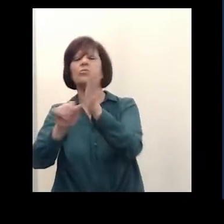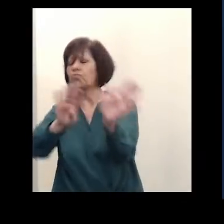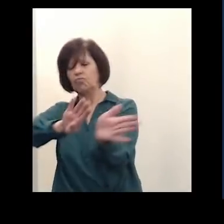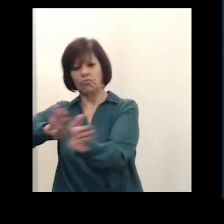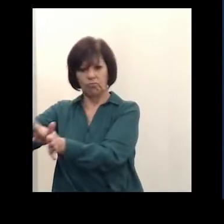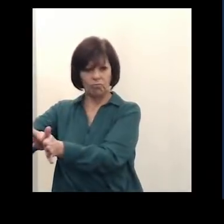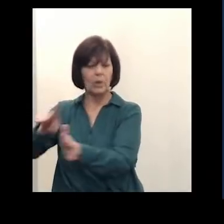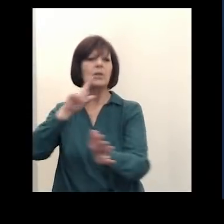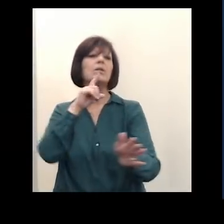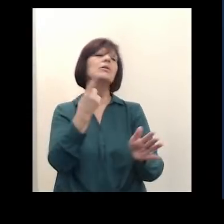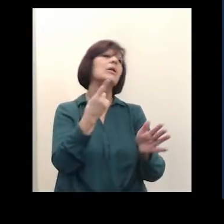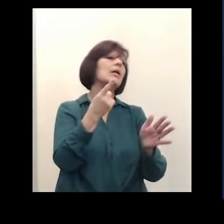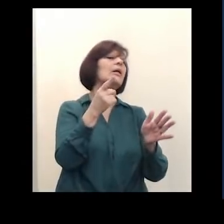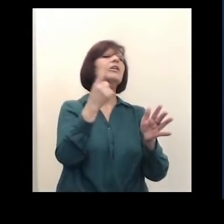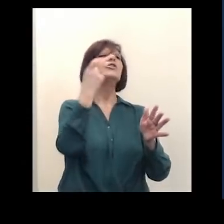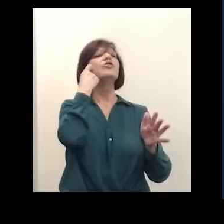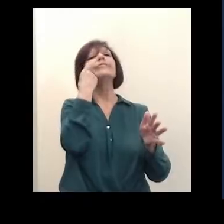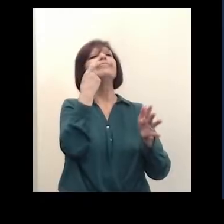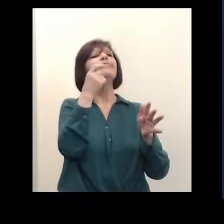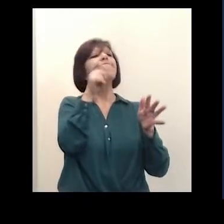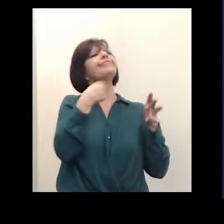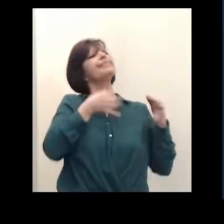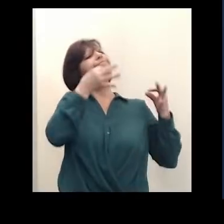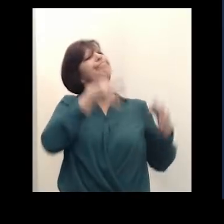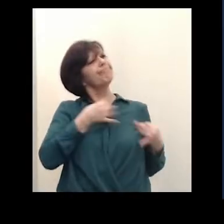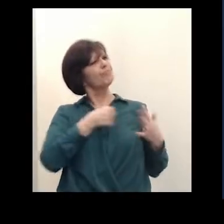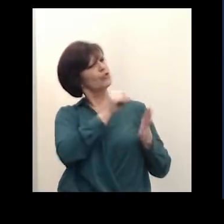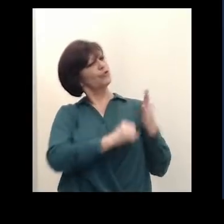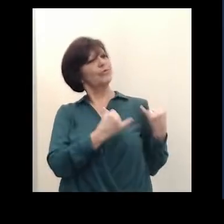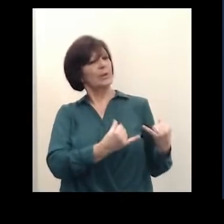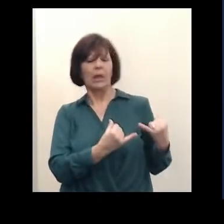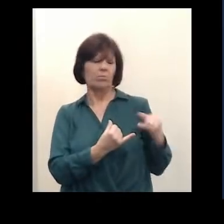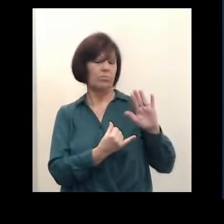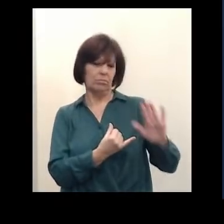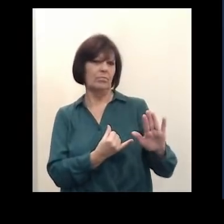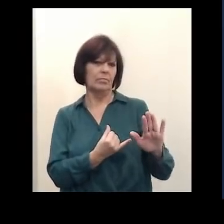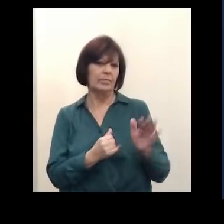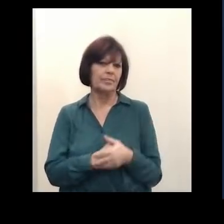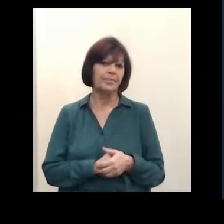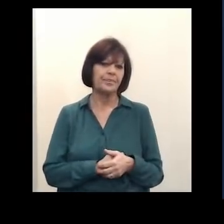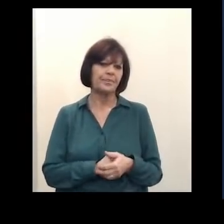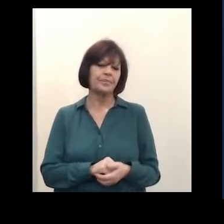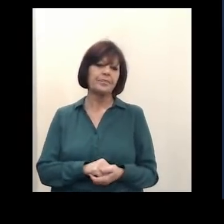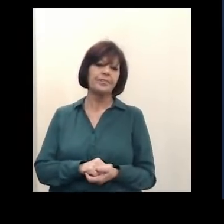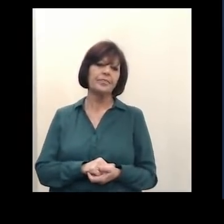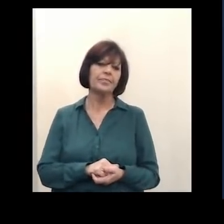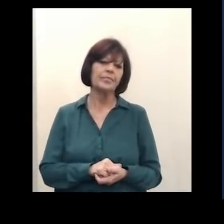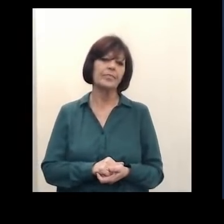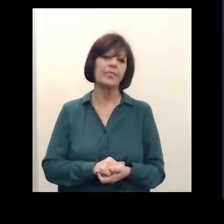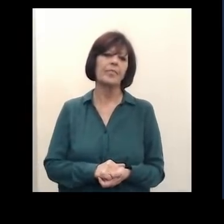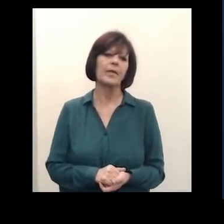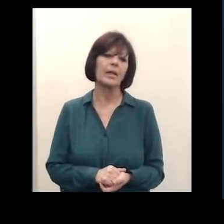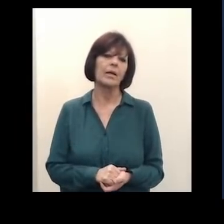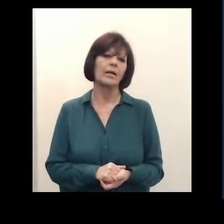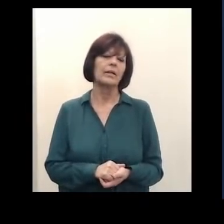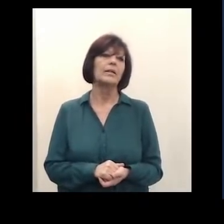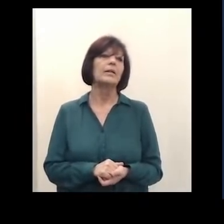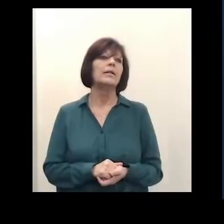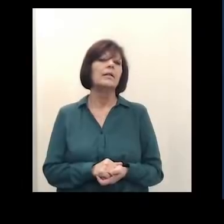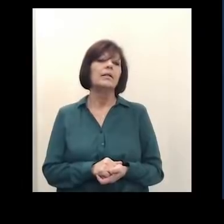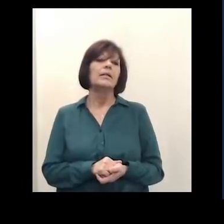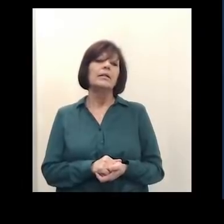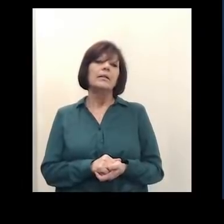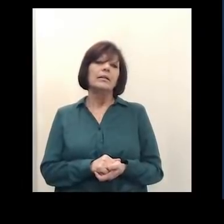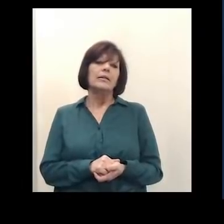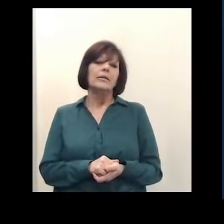or diagnostic routines that need to be done to determine whether somebody theoretically could need an emergency surgery.